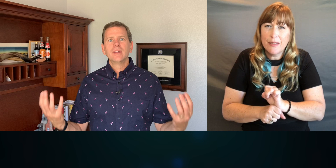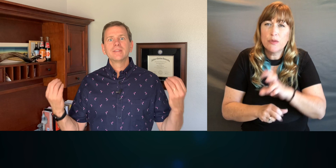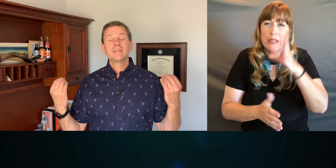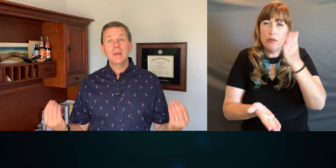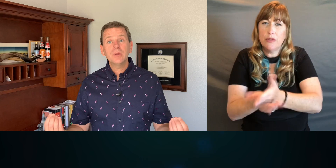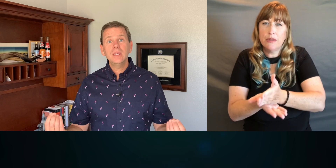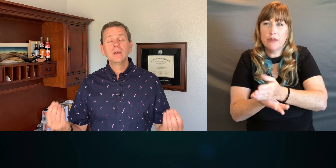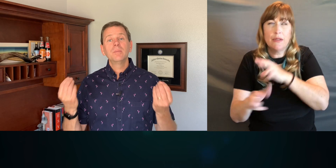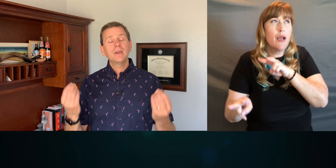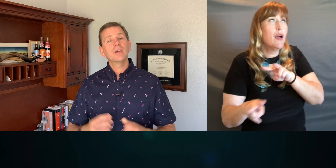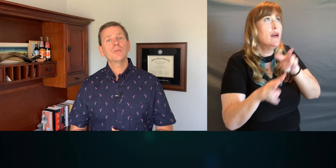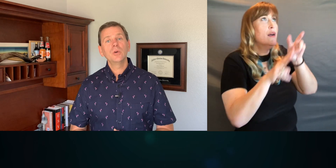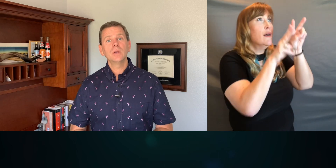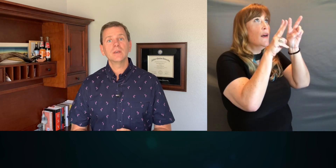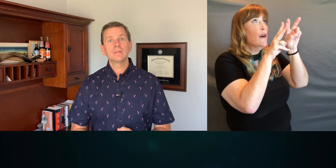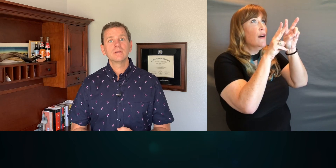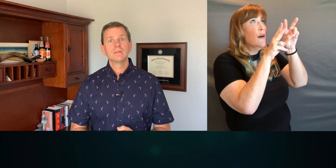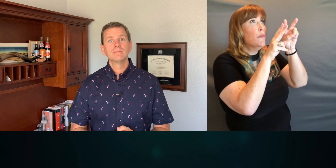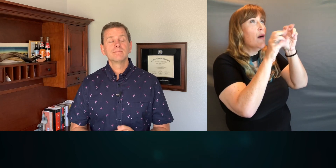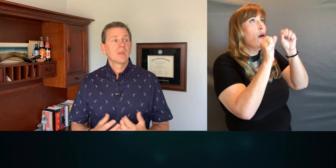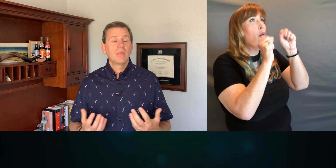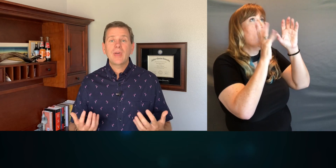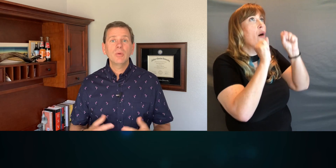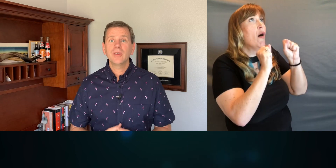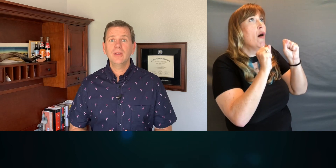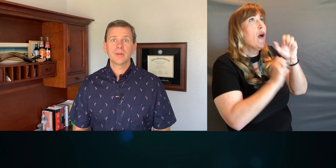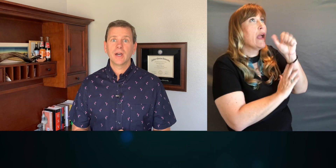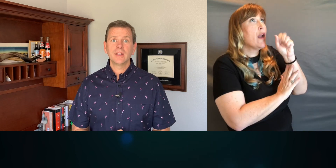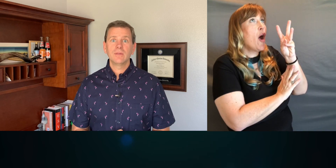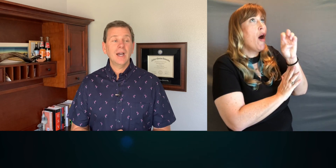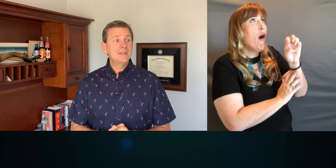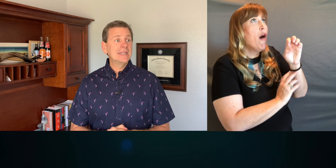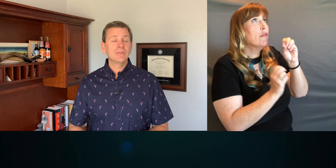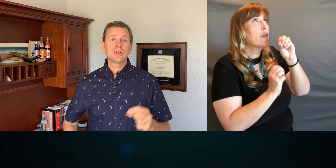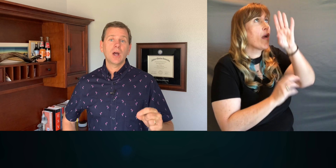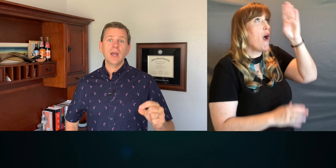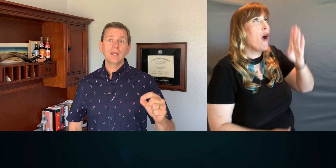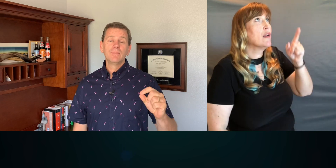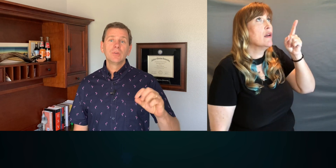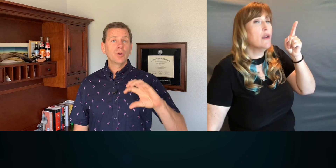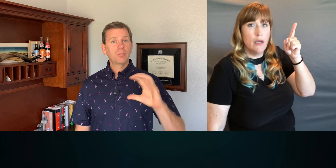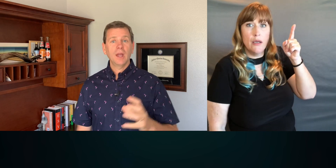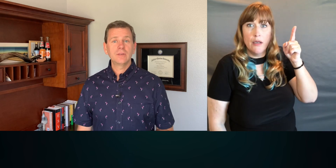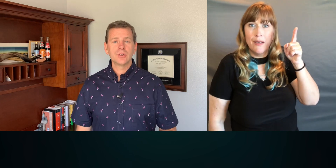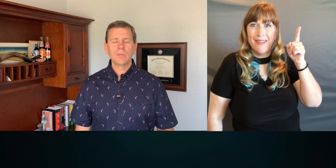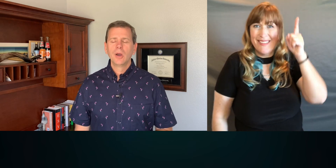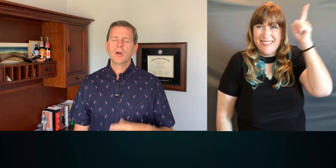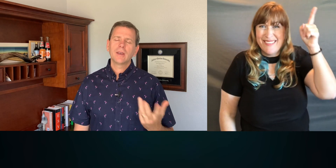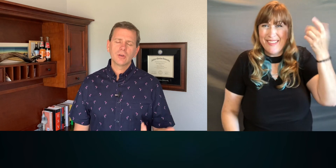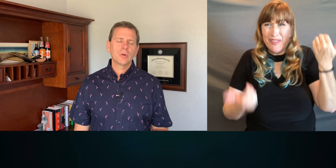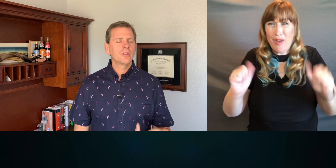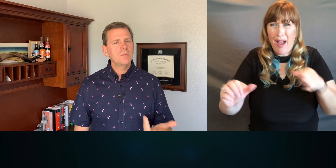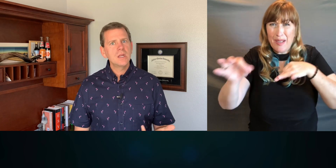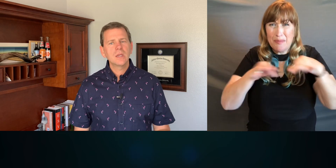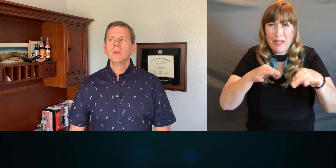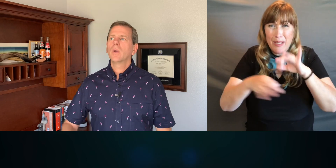God simply because of who he is. That was the answer God gave. God didn't even try to explain to Job, okay, so